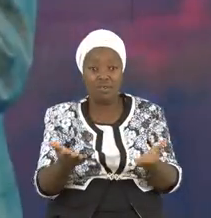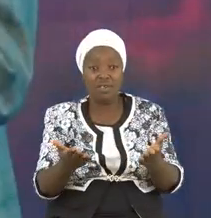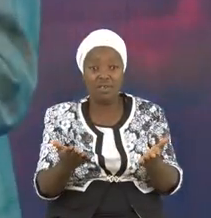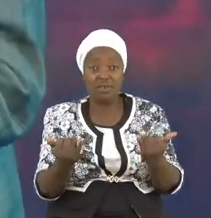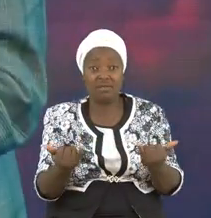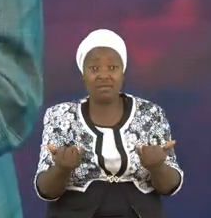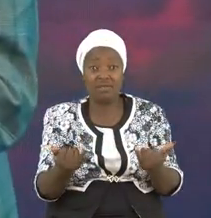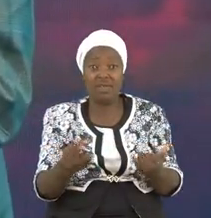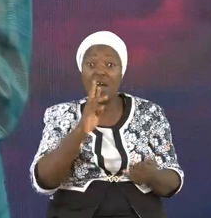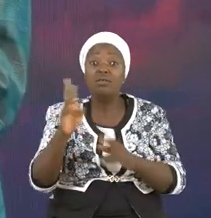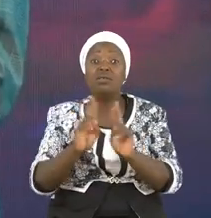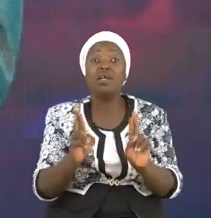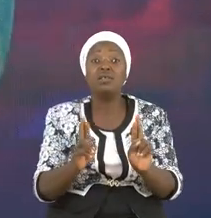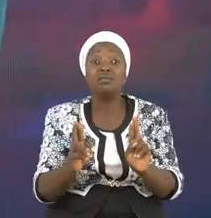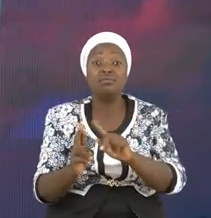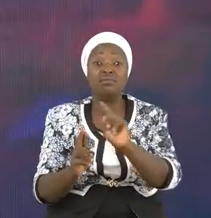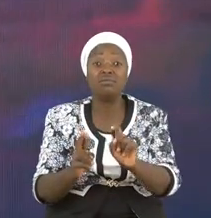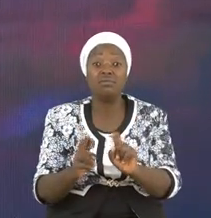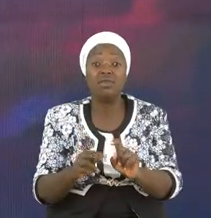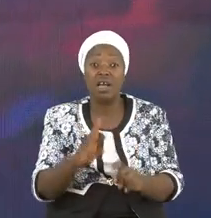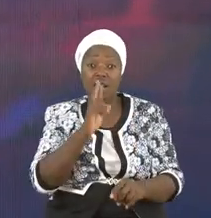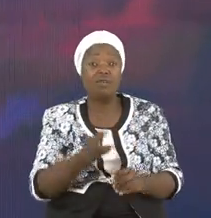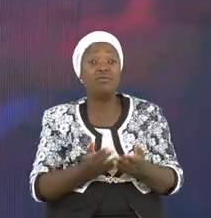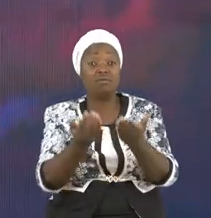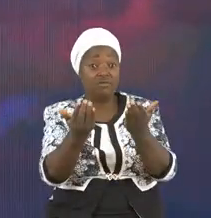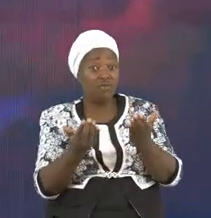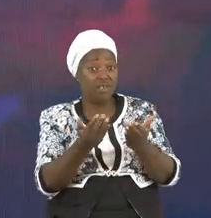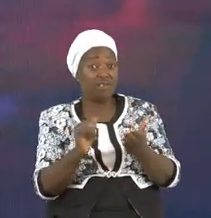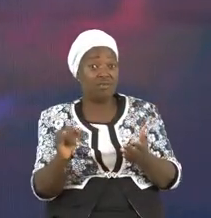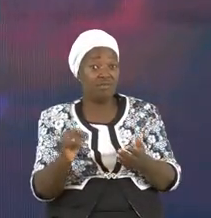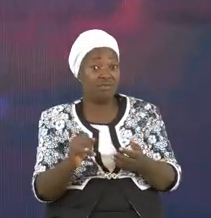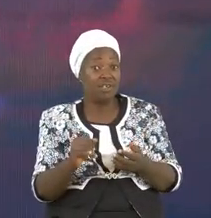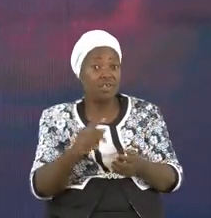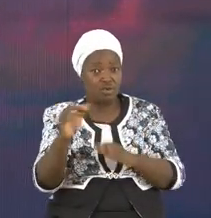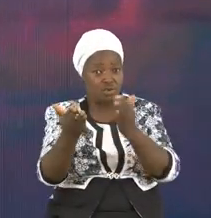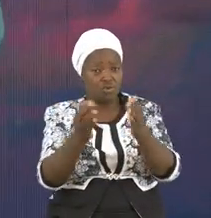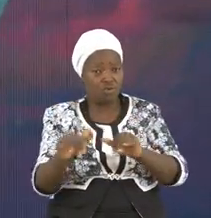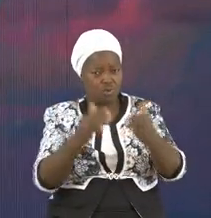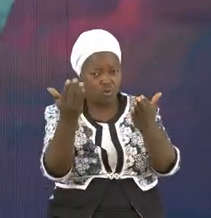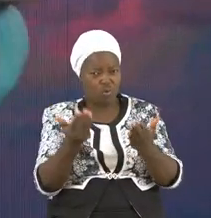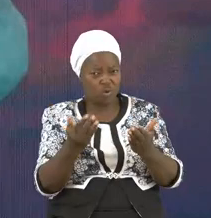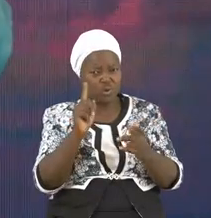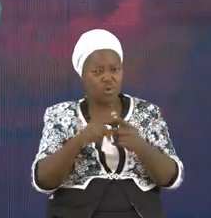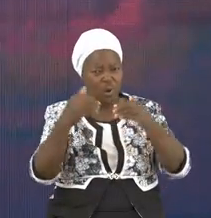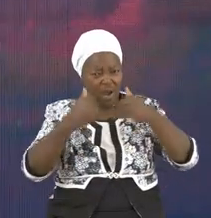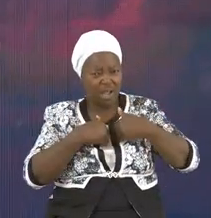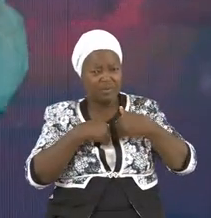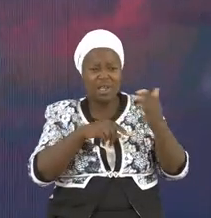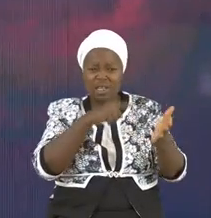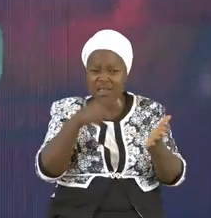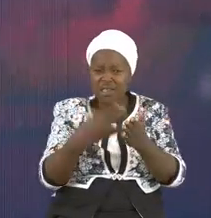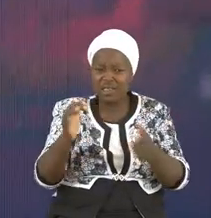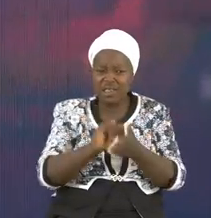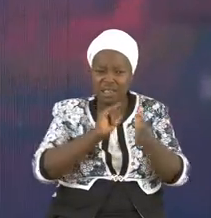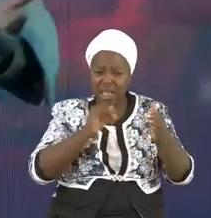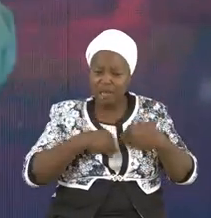you ready? Are you willing? Do you want to have this thing I've been describing? Total